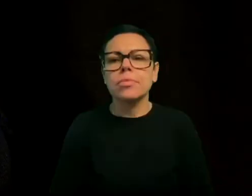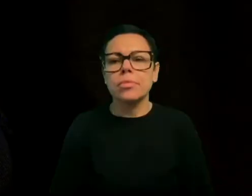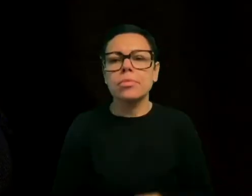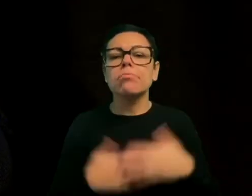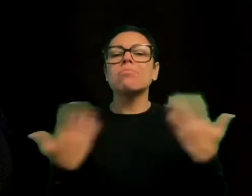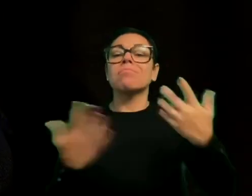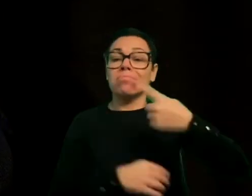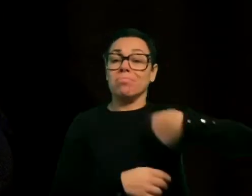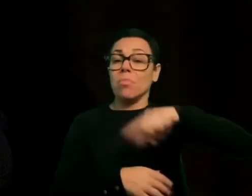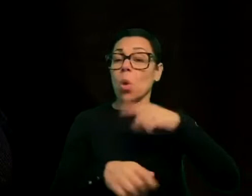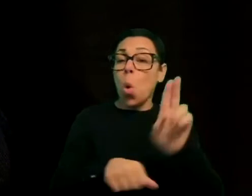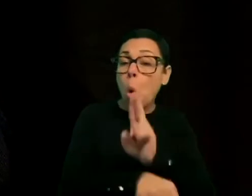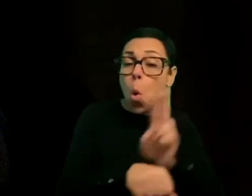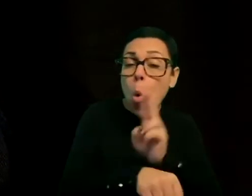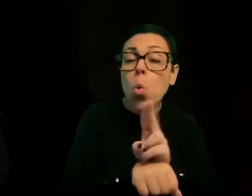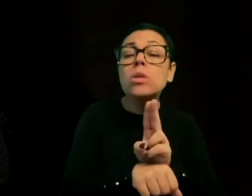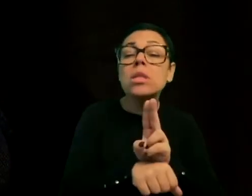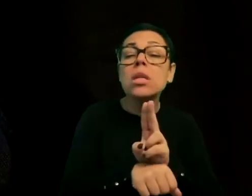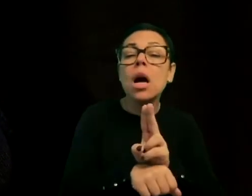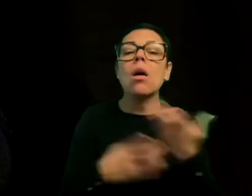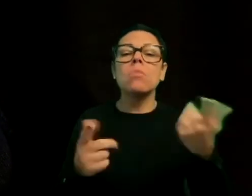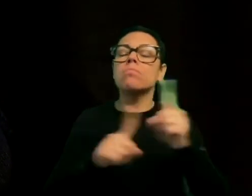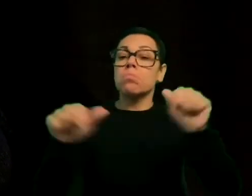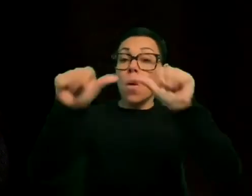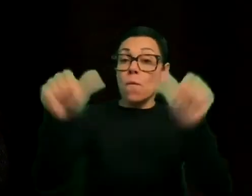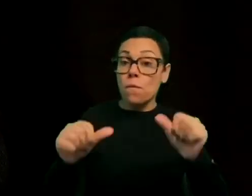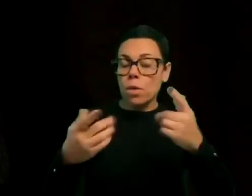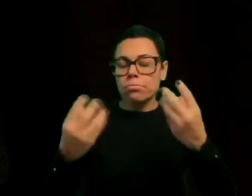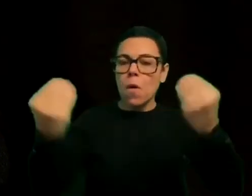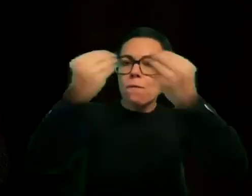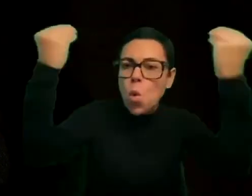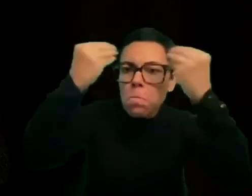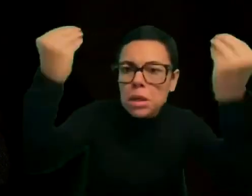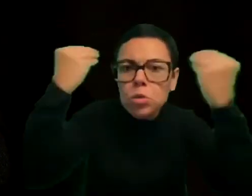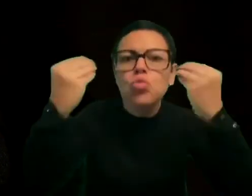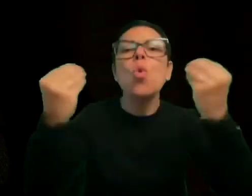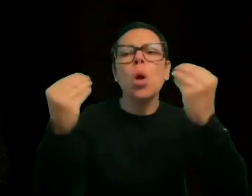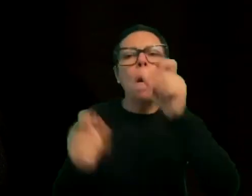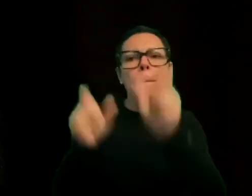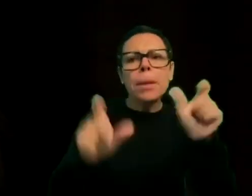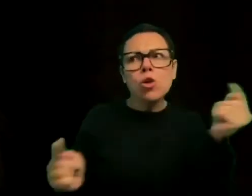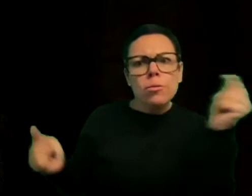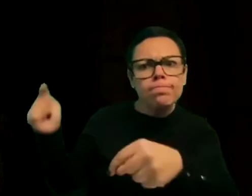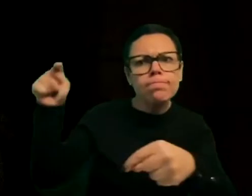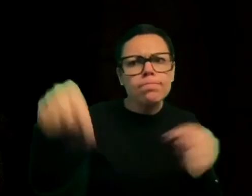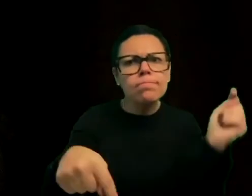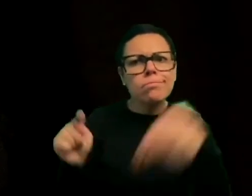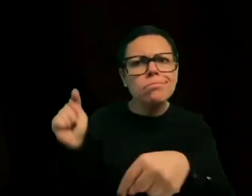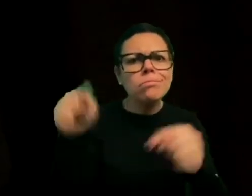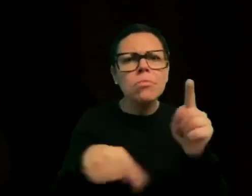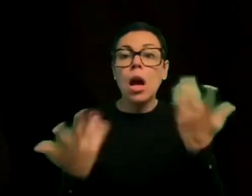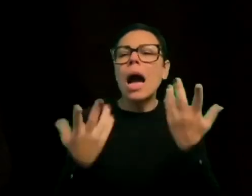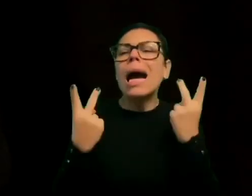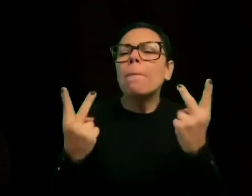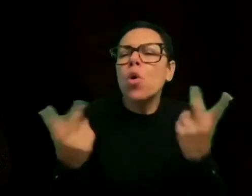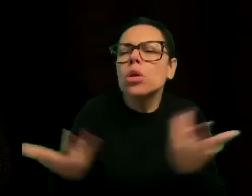and training their people. They are following through. But important steps that they have is the kind of dialogue